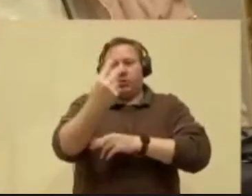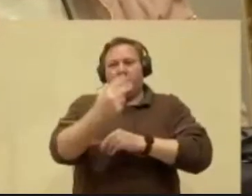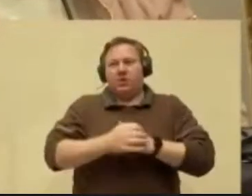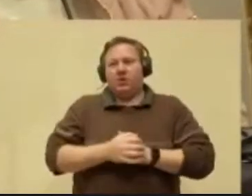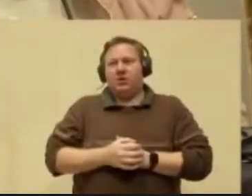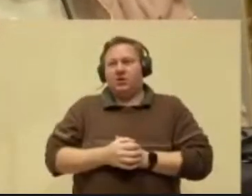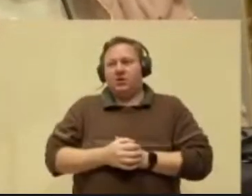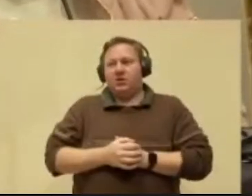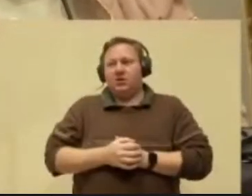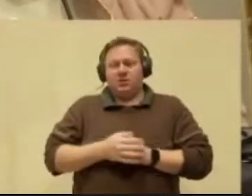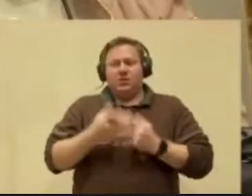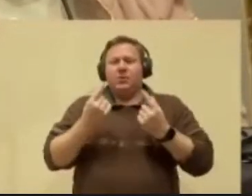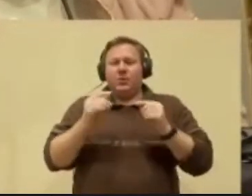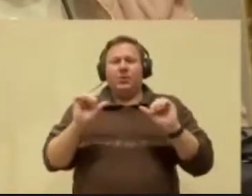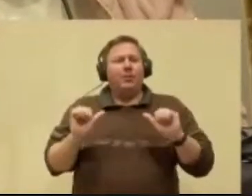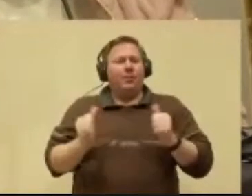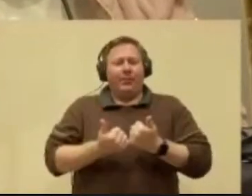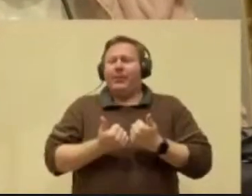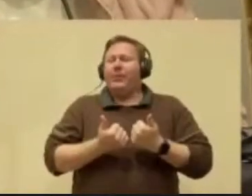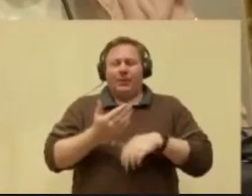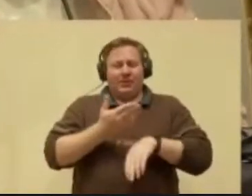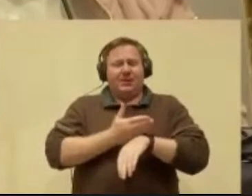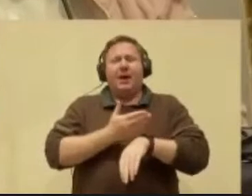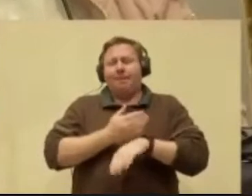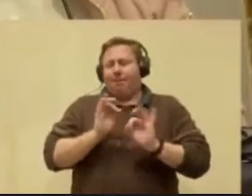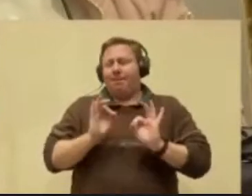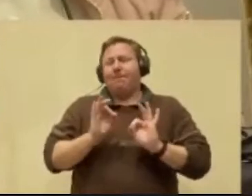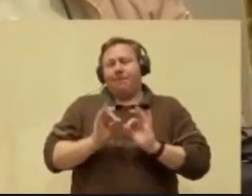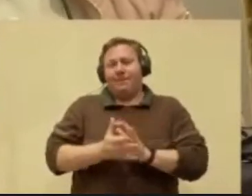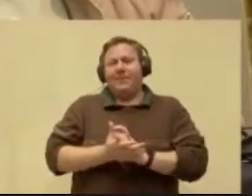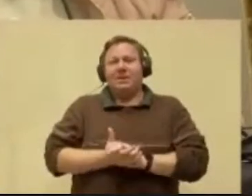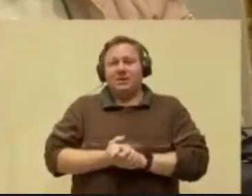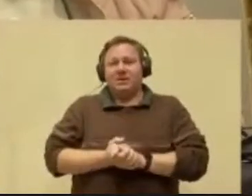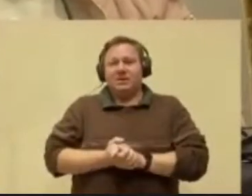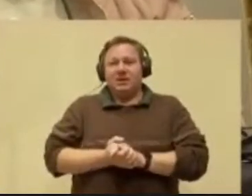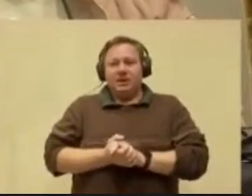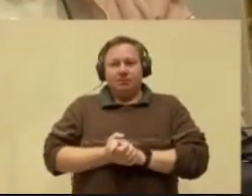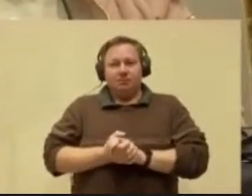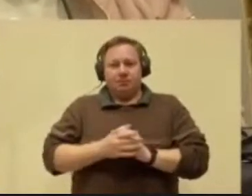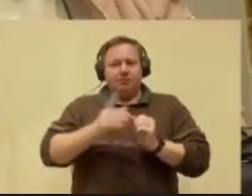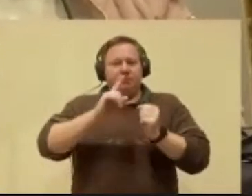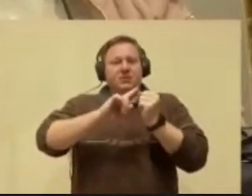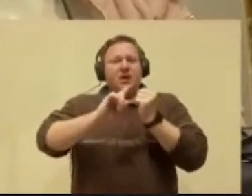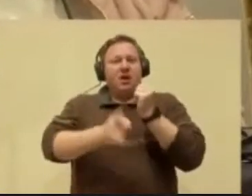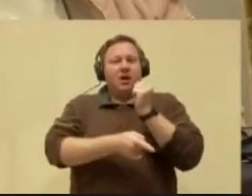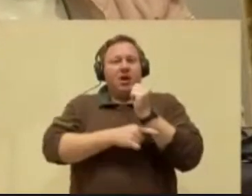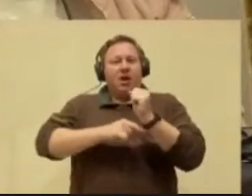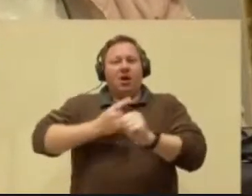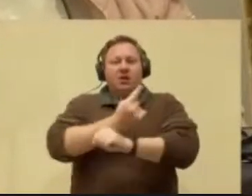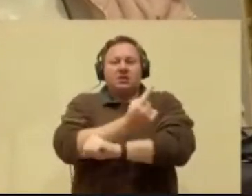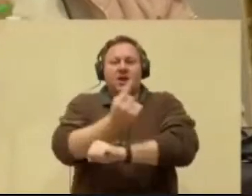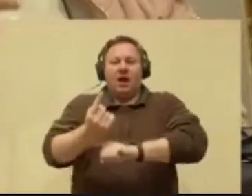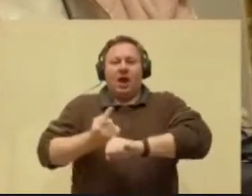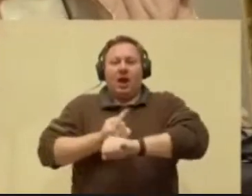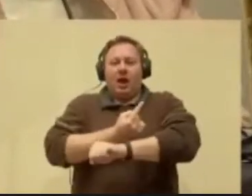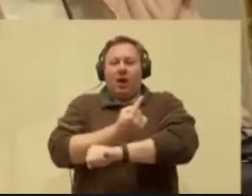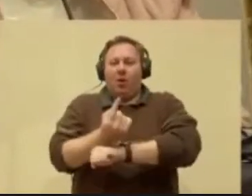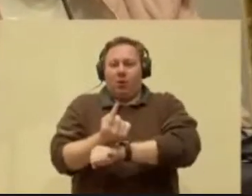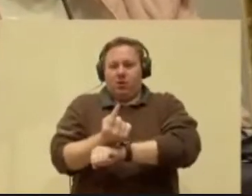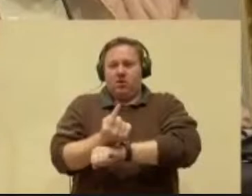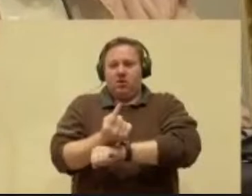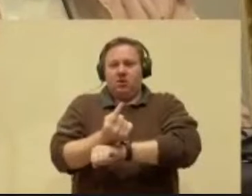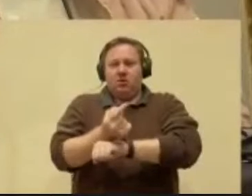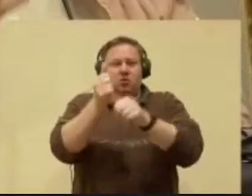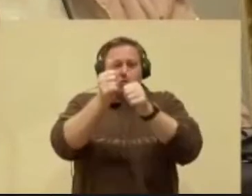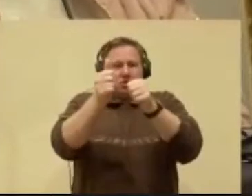i think we have done very well in terms of time we will use the last hour just for yourselves if any one of